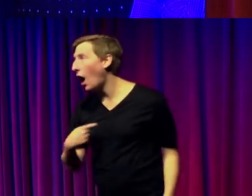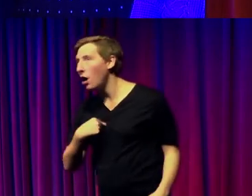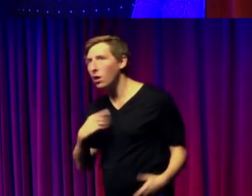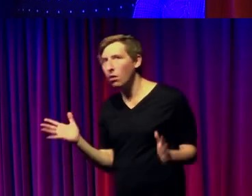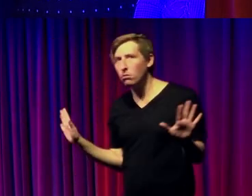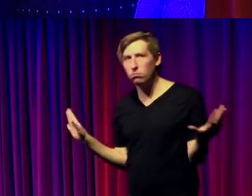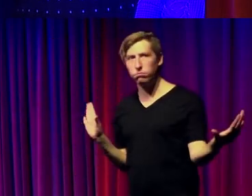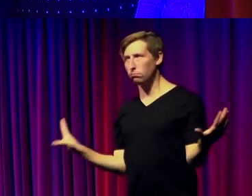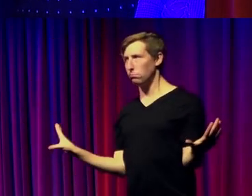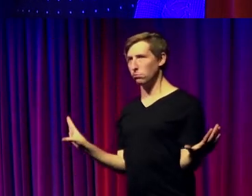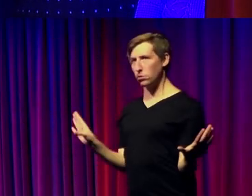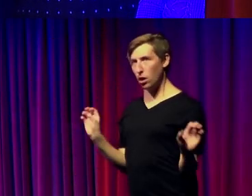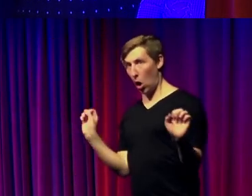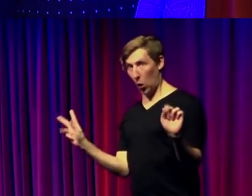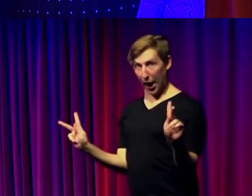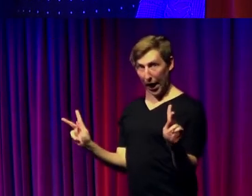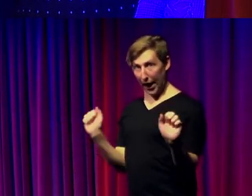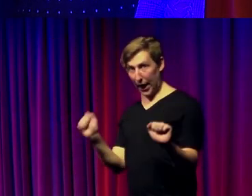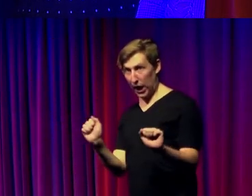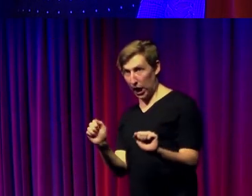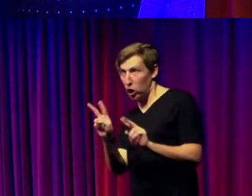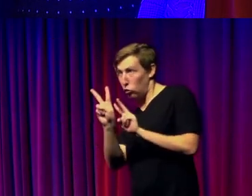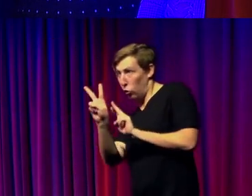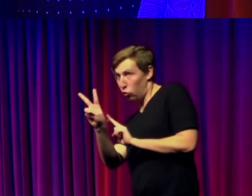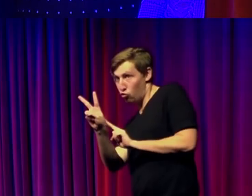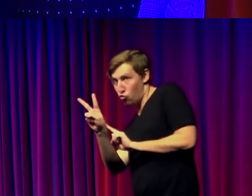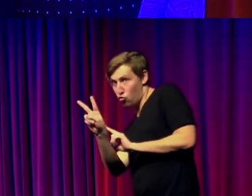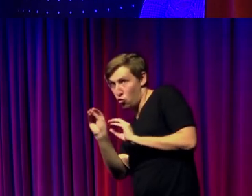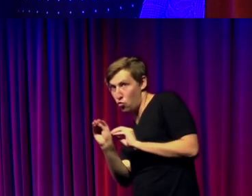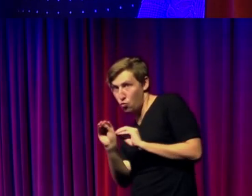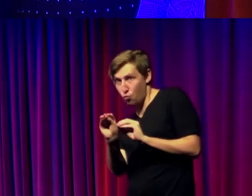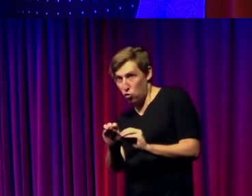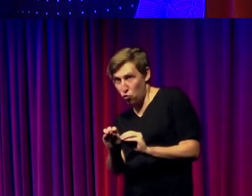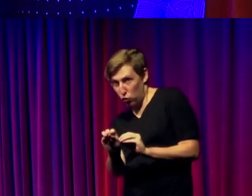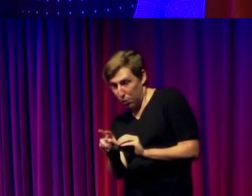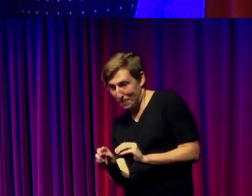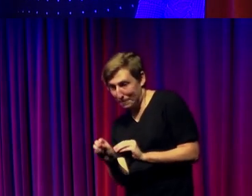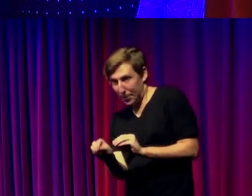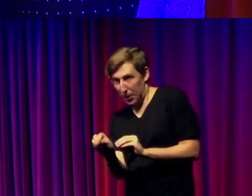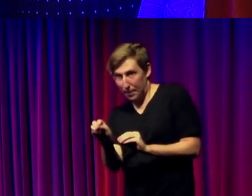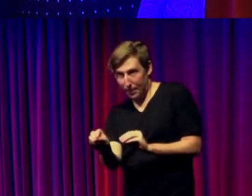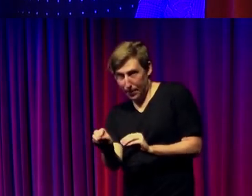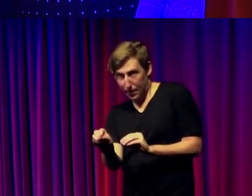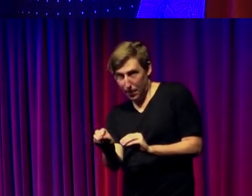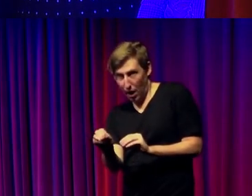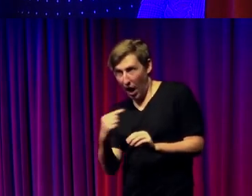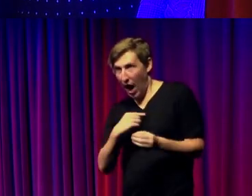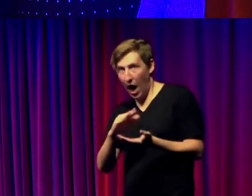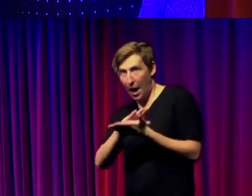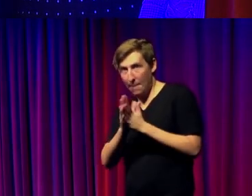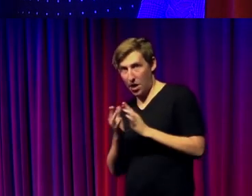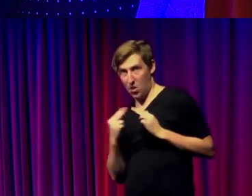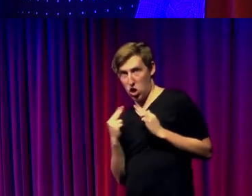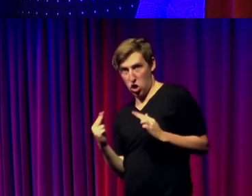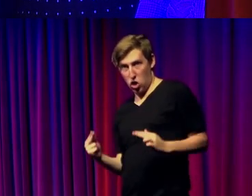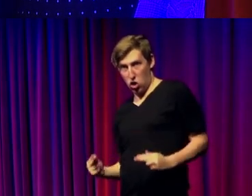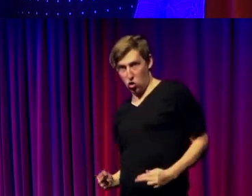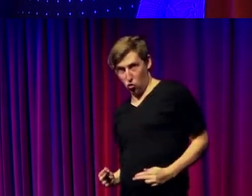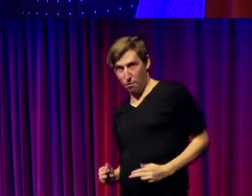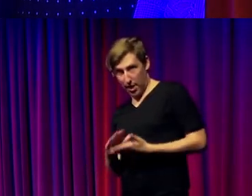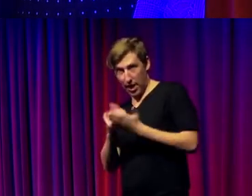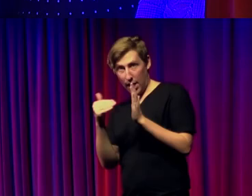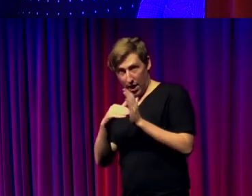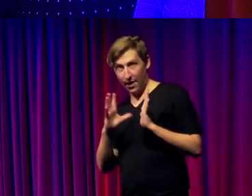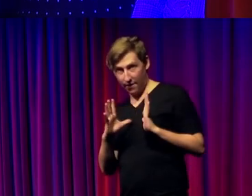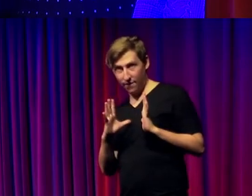like, great, well then can I do two moves, which is like, I go back to human form and call velociraptors? And he's like, yeah. And I was like, well, what's the biggs? Like,